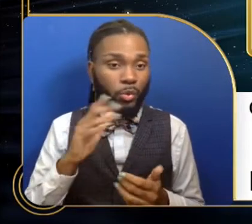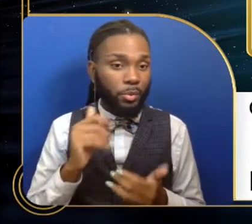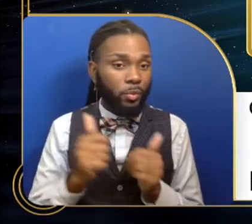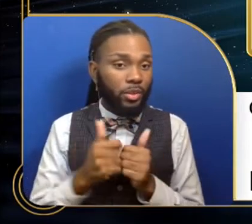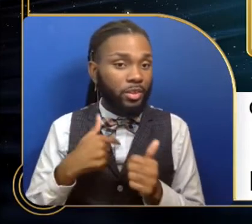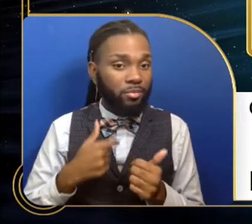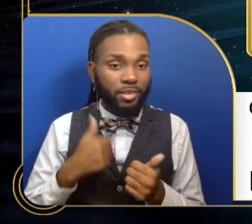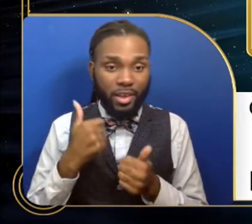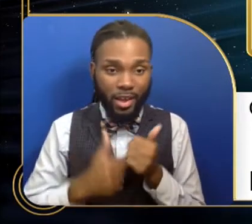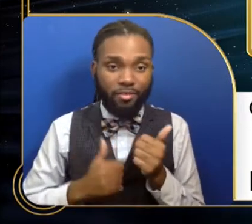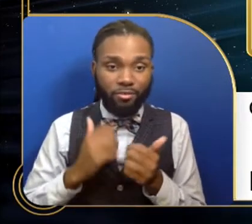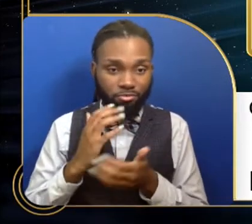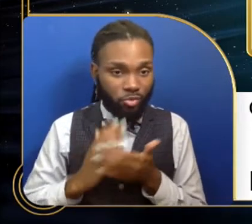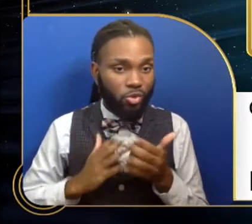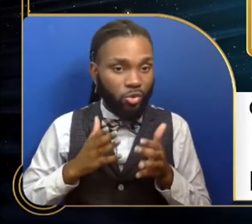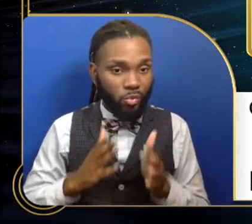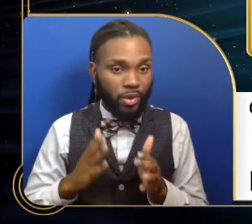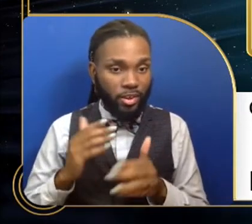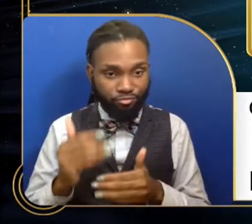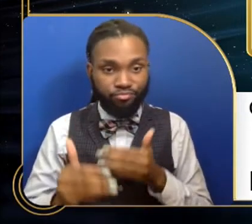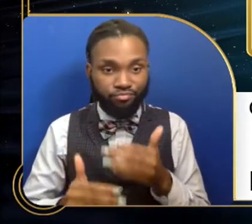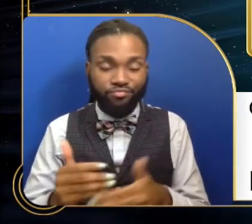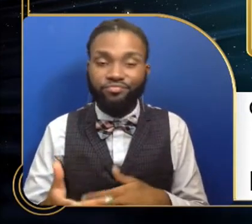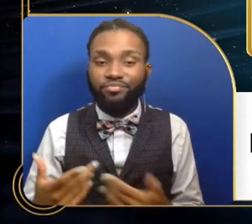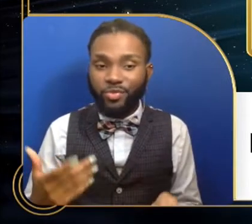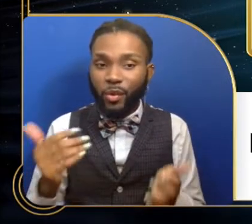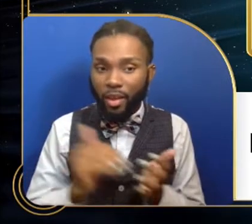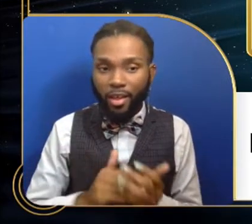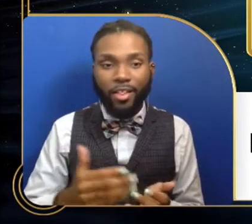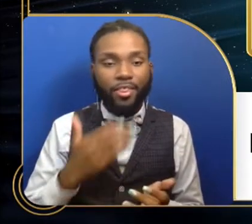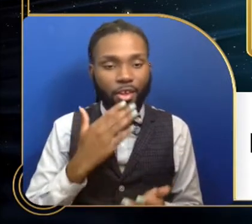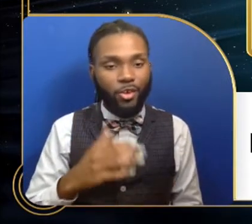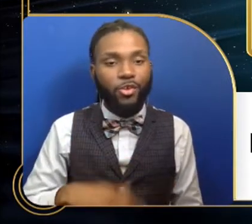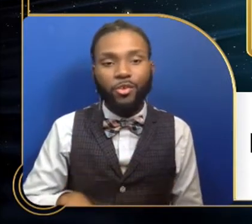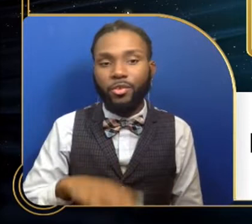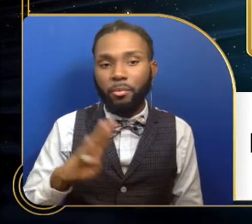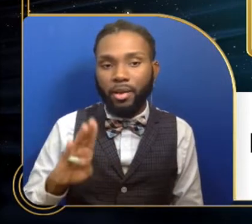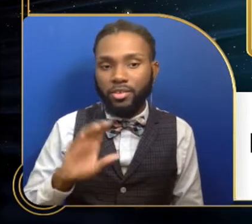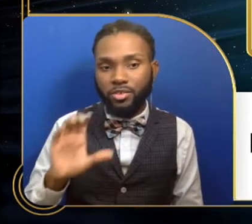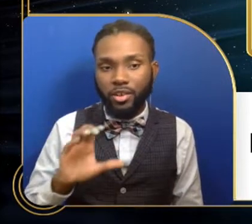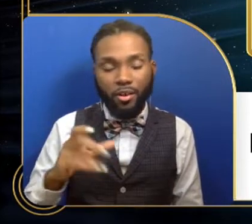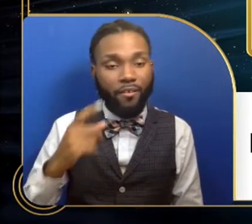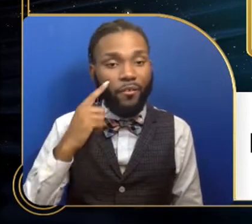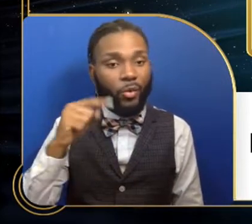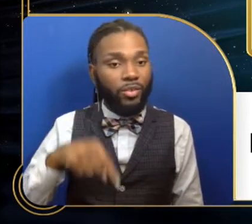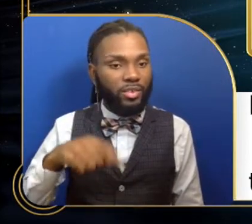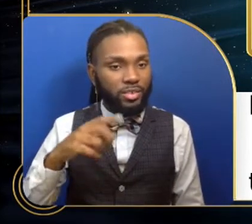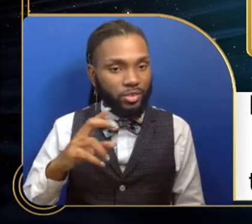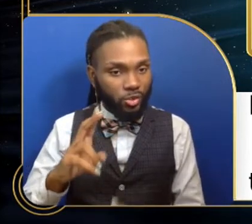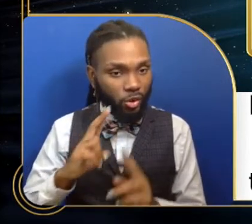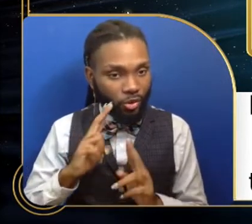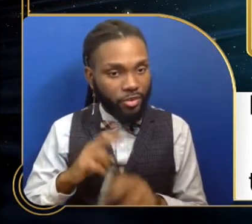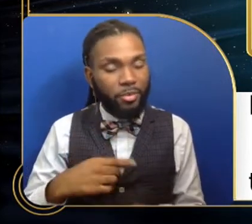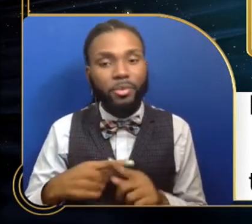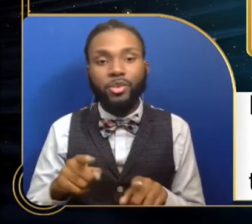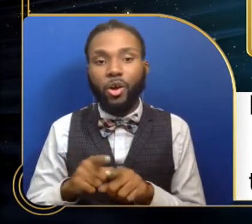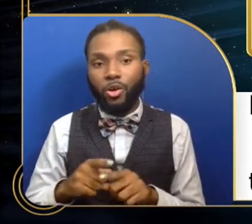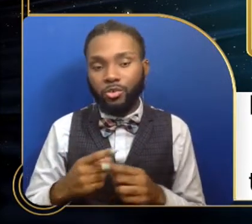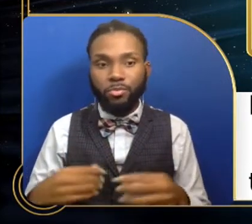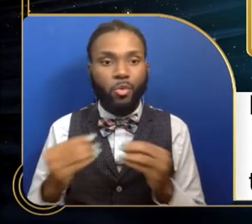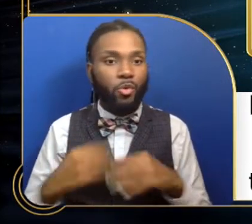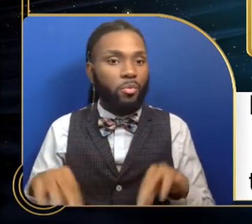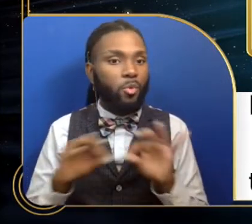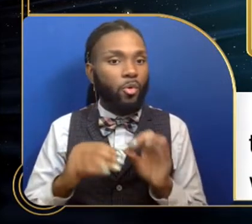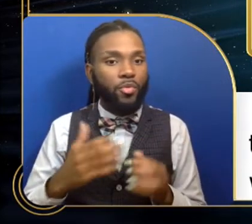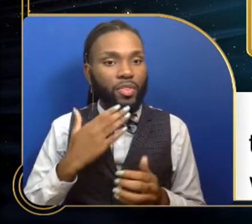the way. So again, thank you to the Bazelon Center for this honor, and thank you more importantly for the work that you